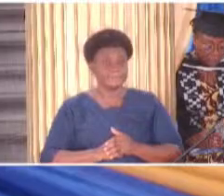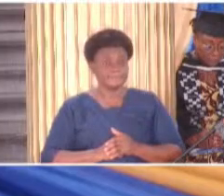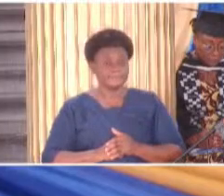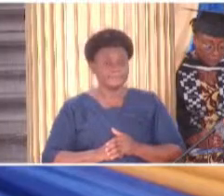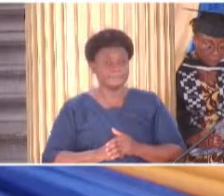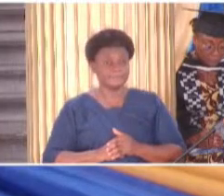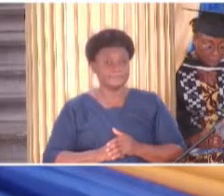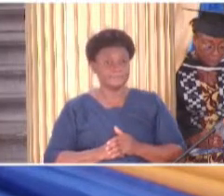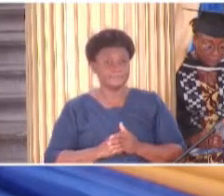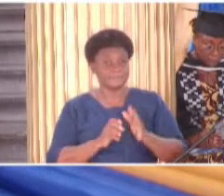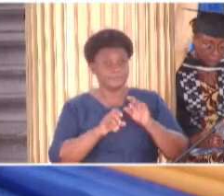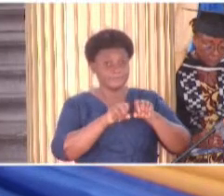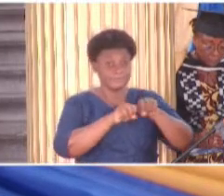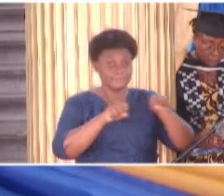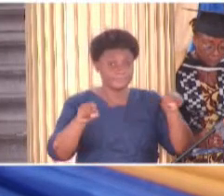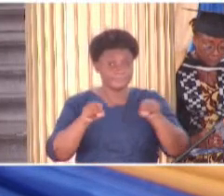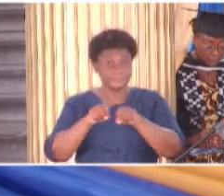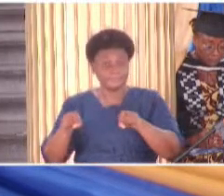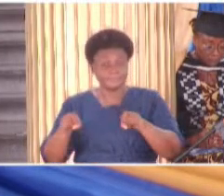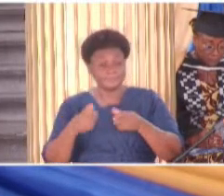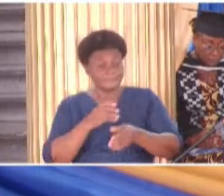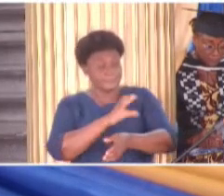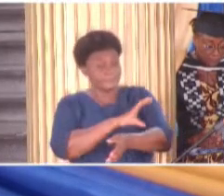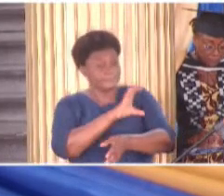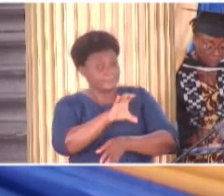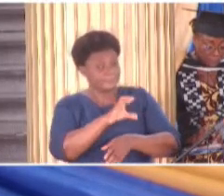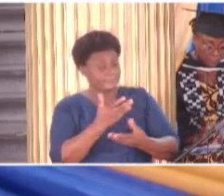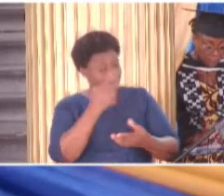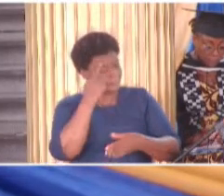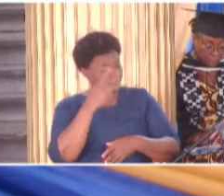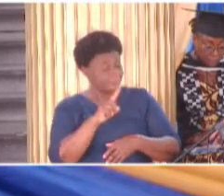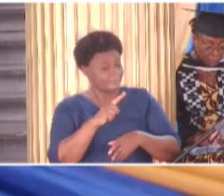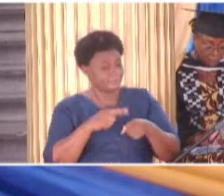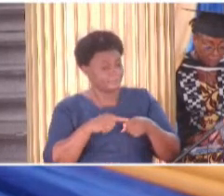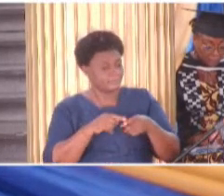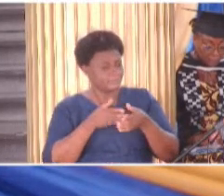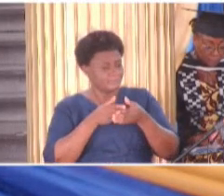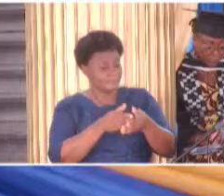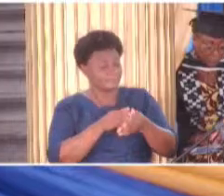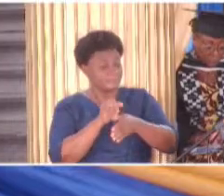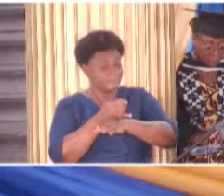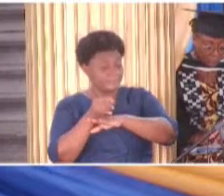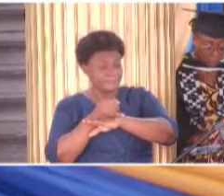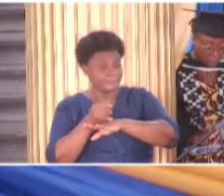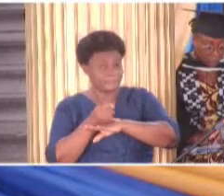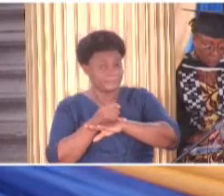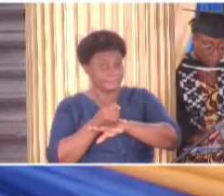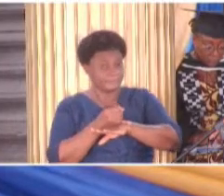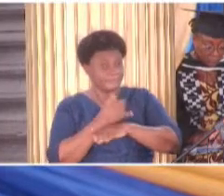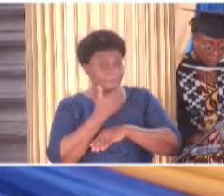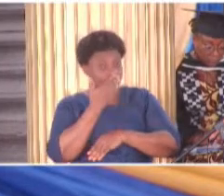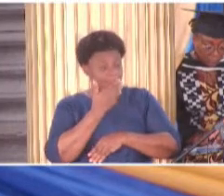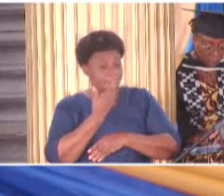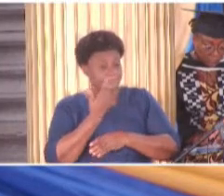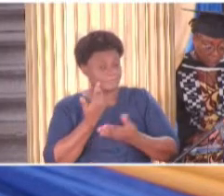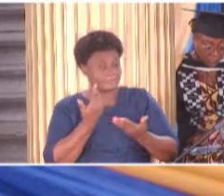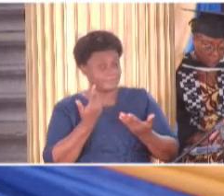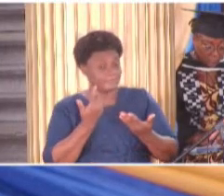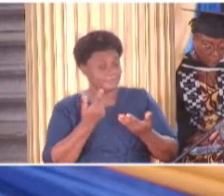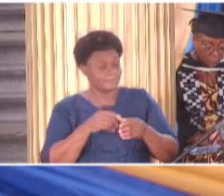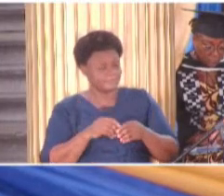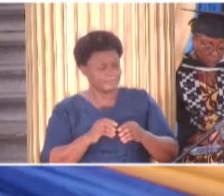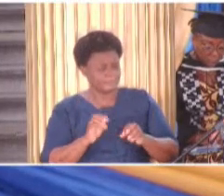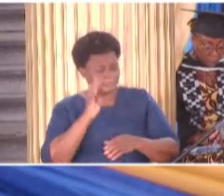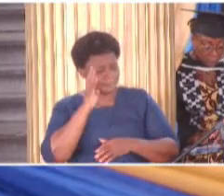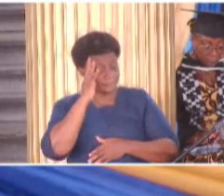Your degrees will empower you to lead industries that are driving